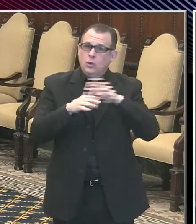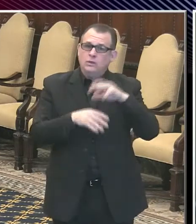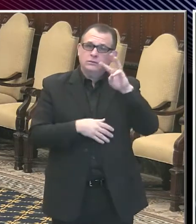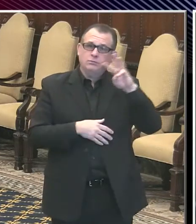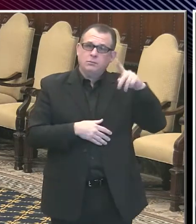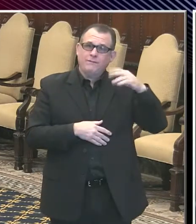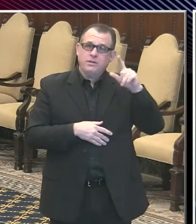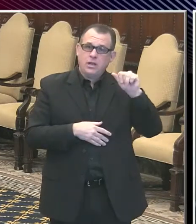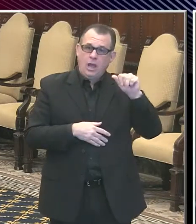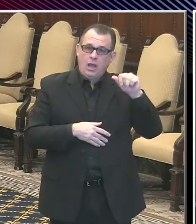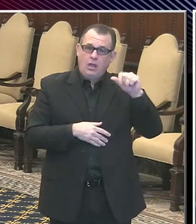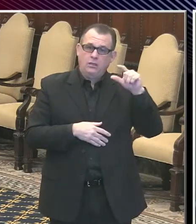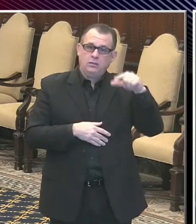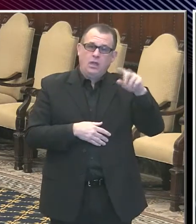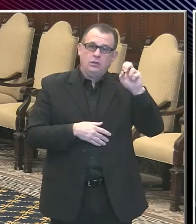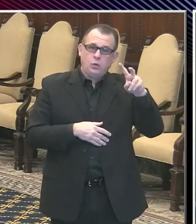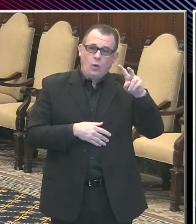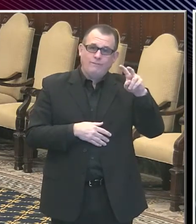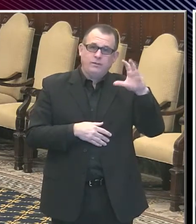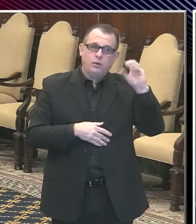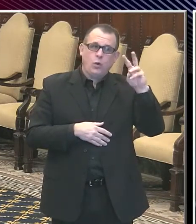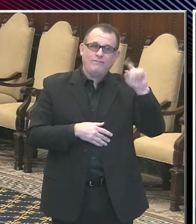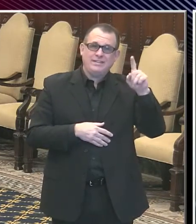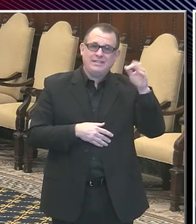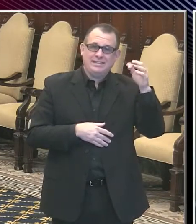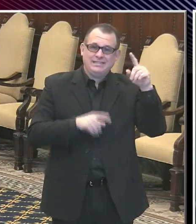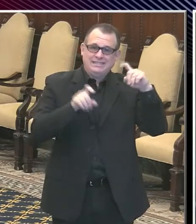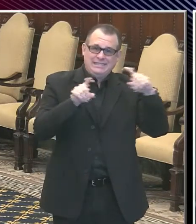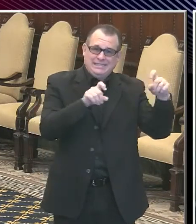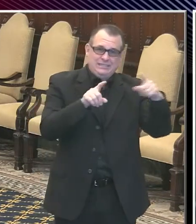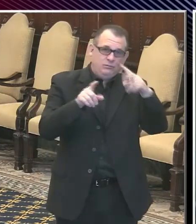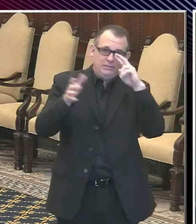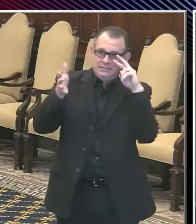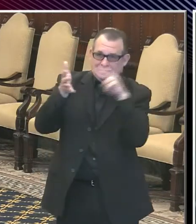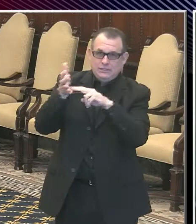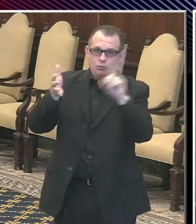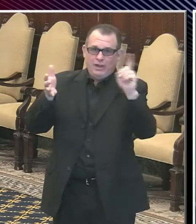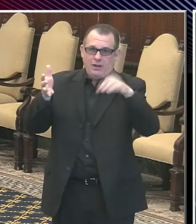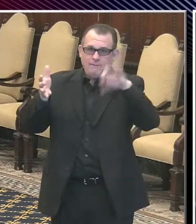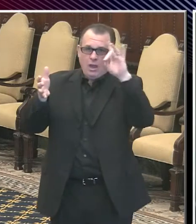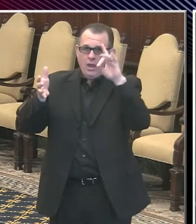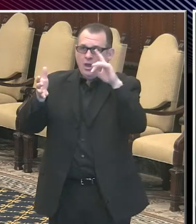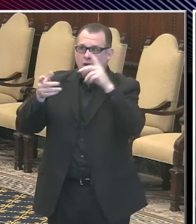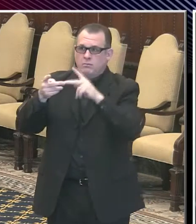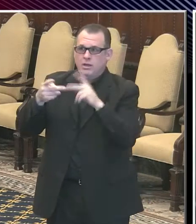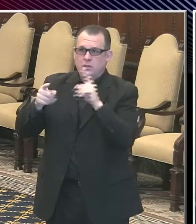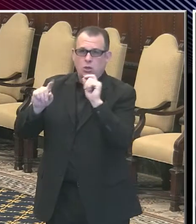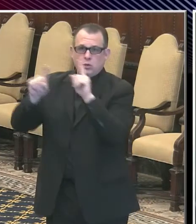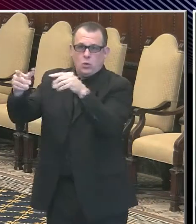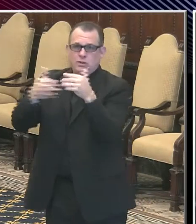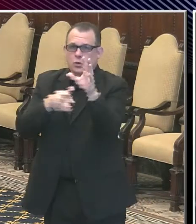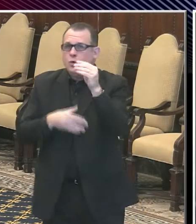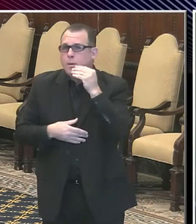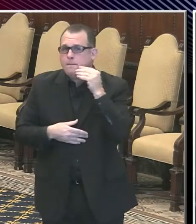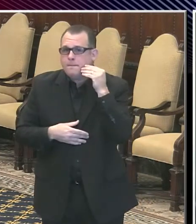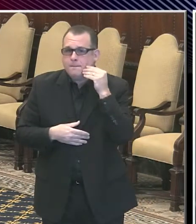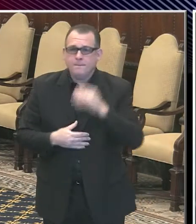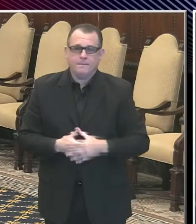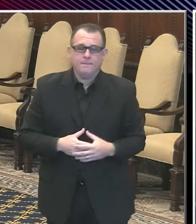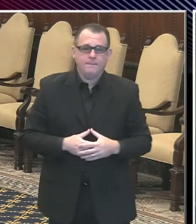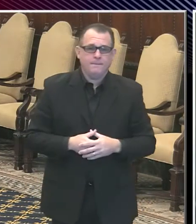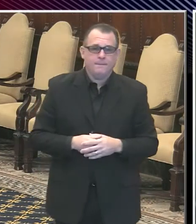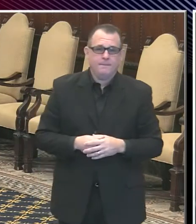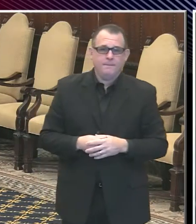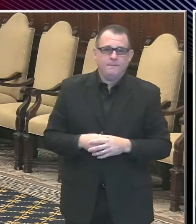www.phila.gov/testing. There's a really nice map there. And starting today, we're going to be highlighting those clinics in each neighborhood to the people living in that neighborhood so they know